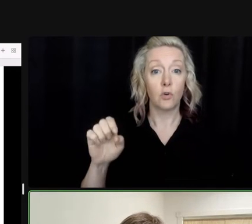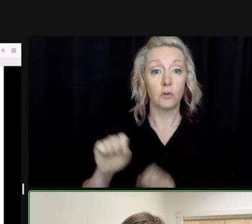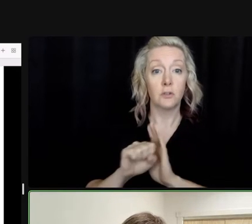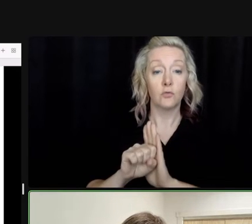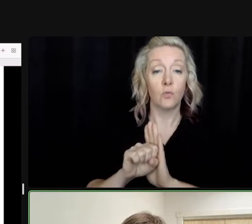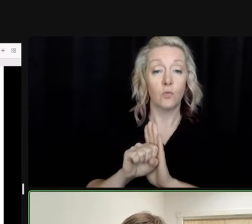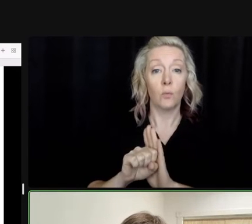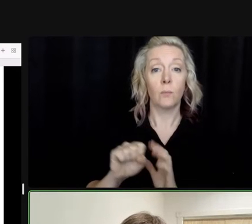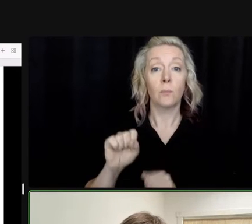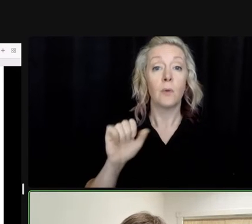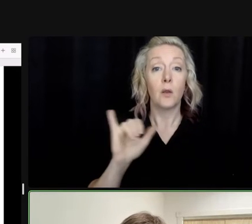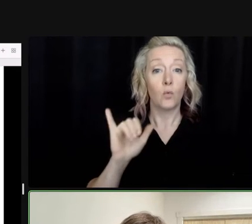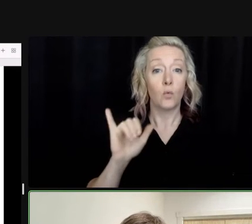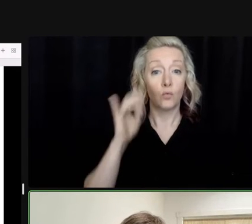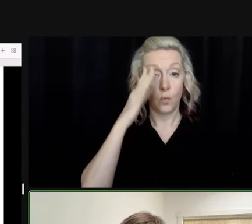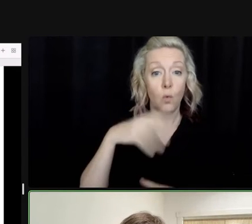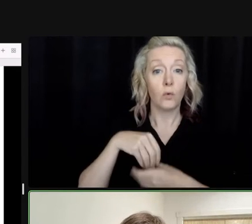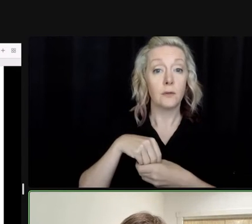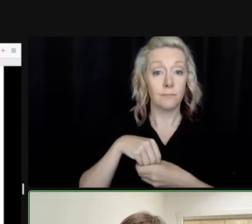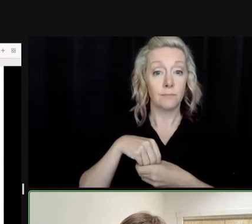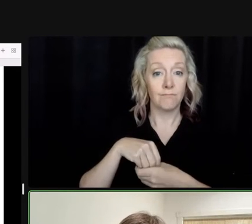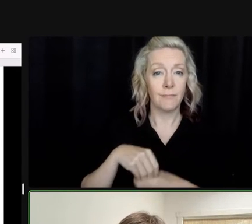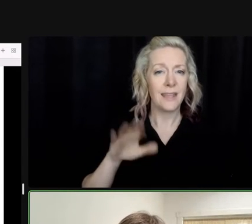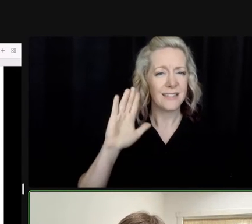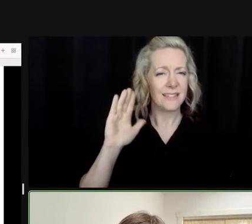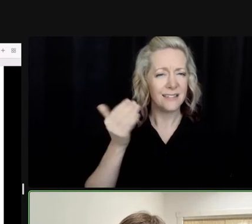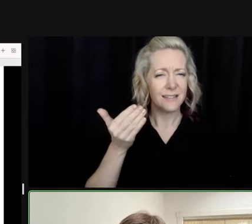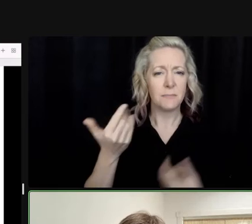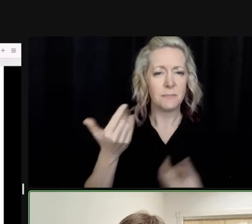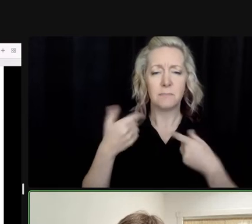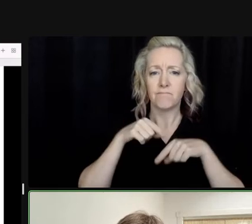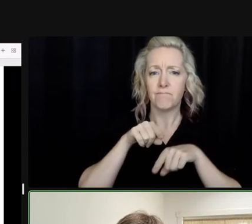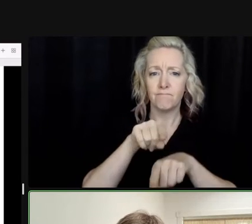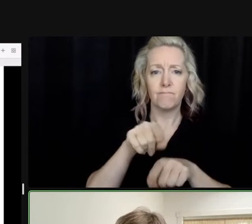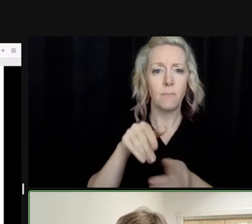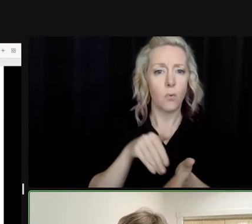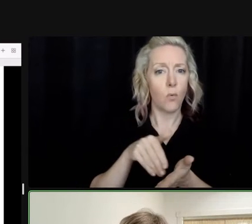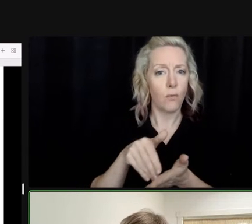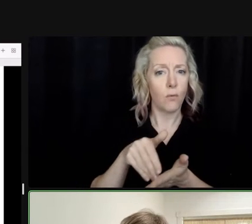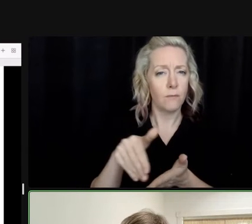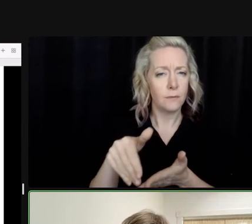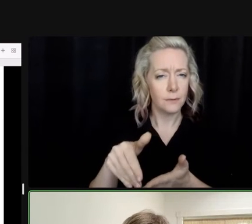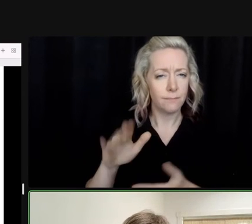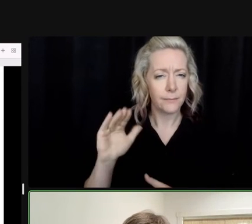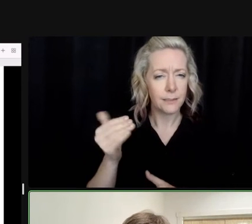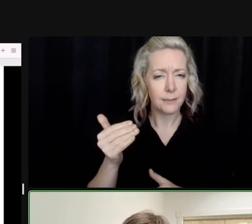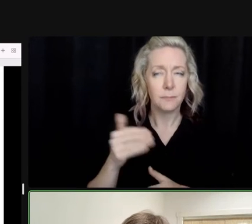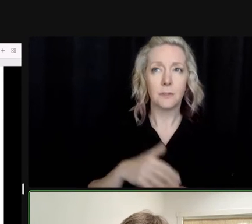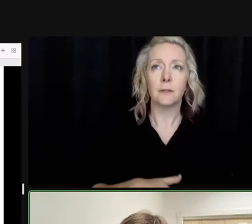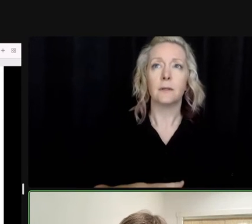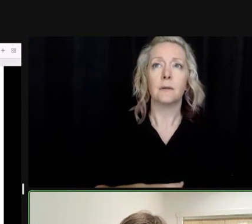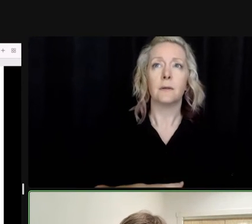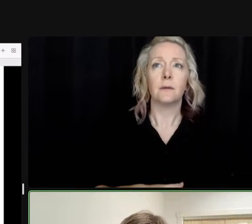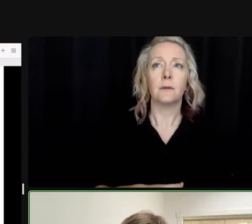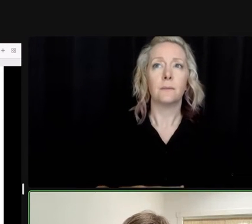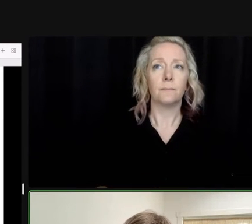and also autism, and the fact that it seems to come up often that children with